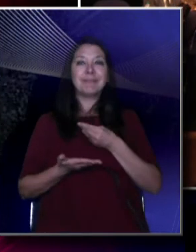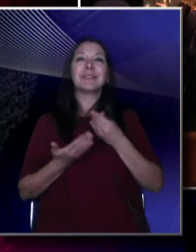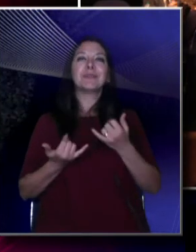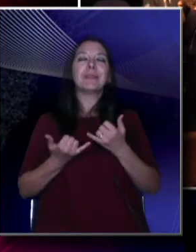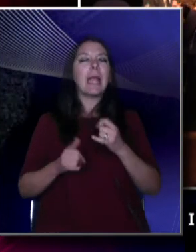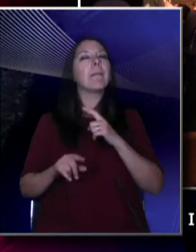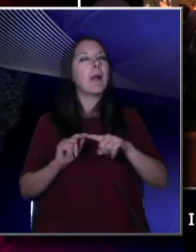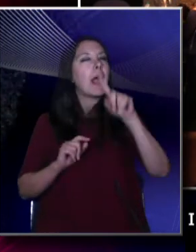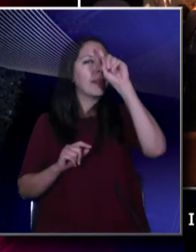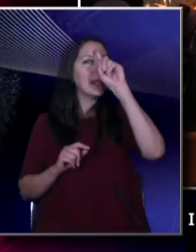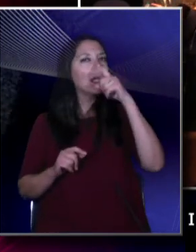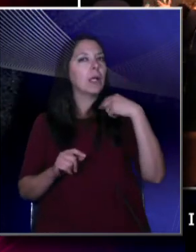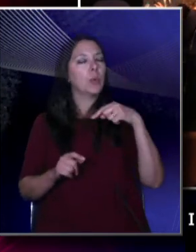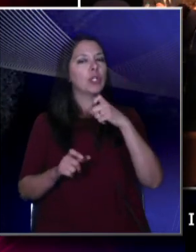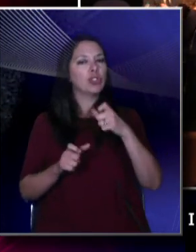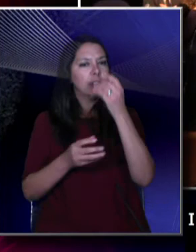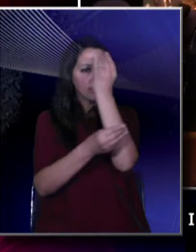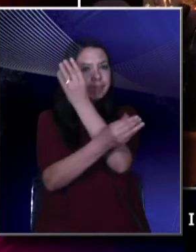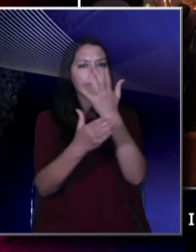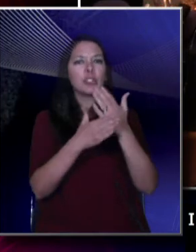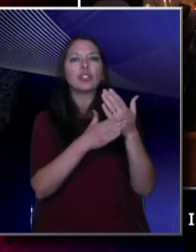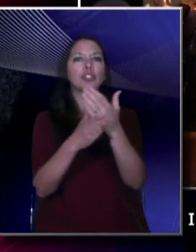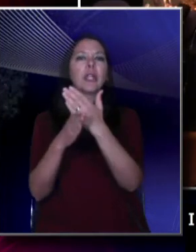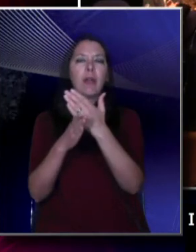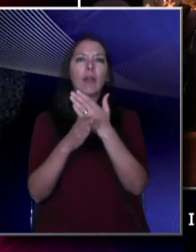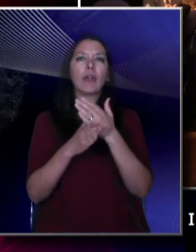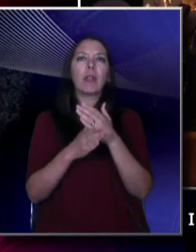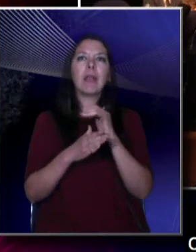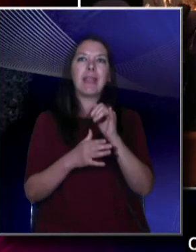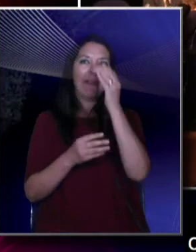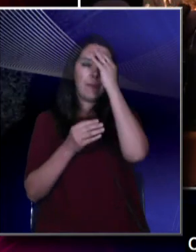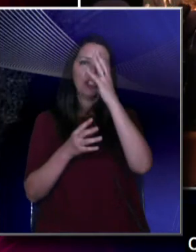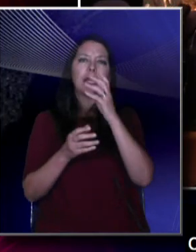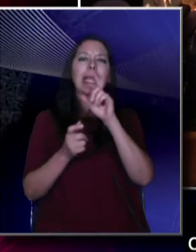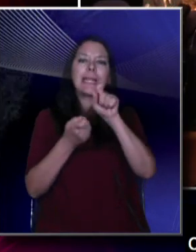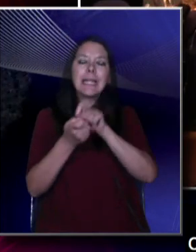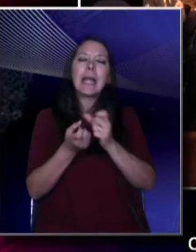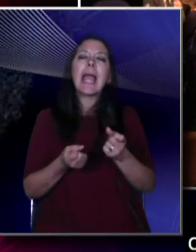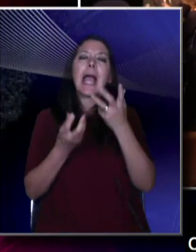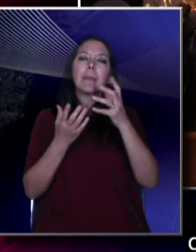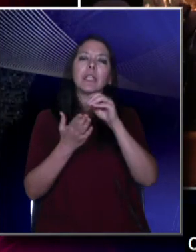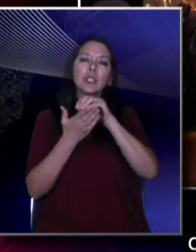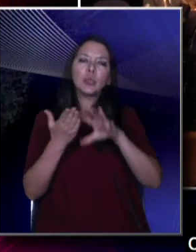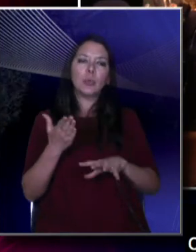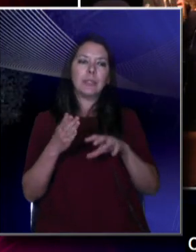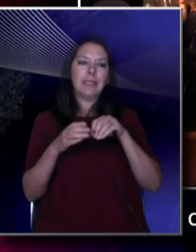share that, an itemized list of students enrolled in the dorms.